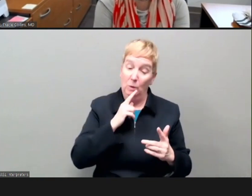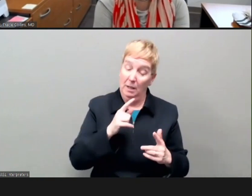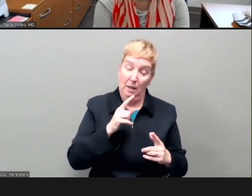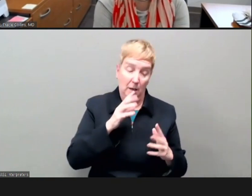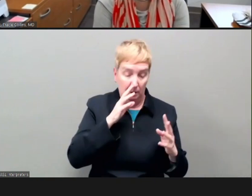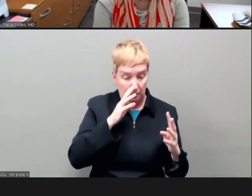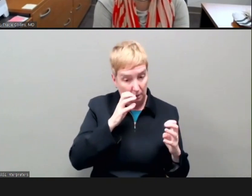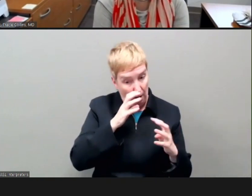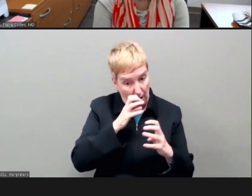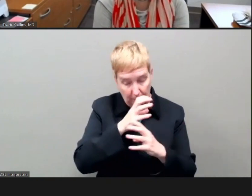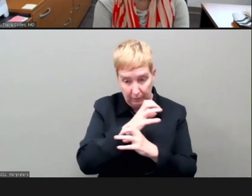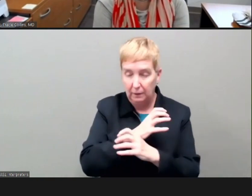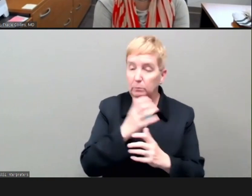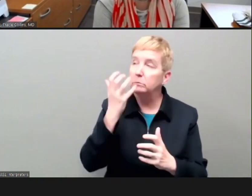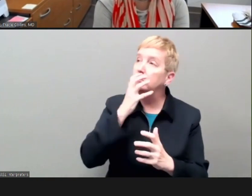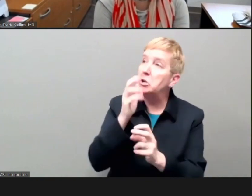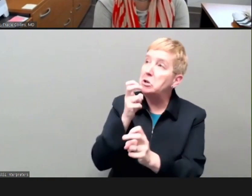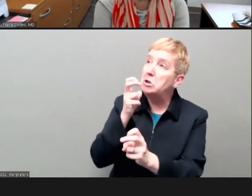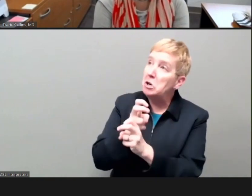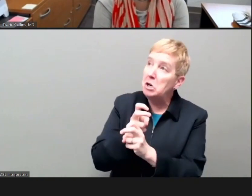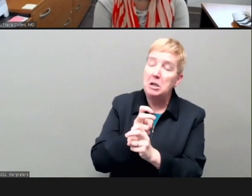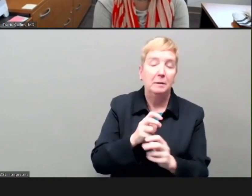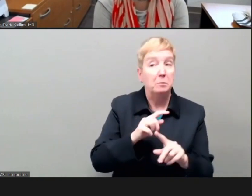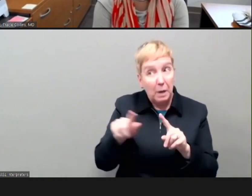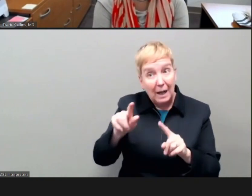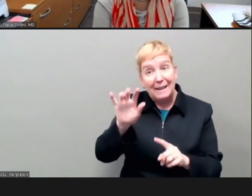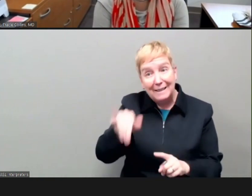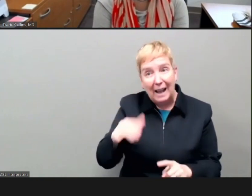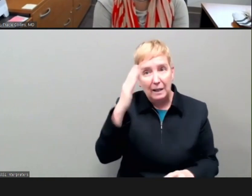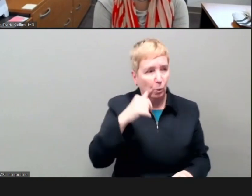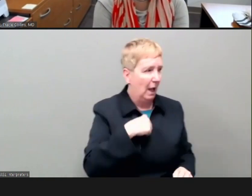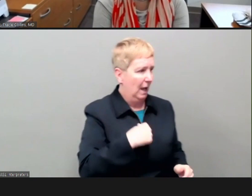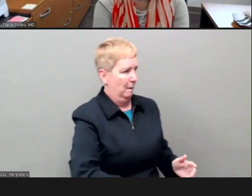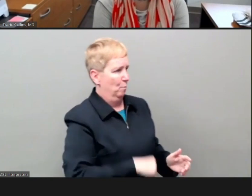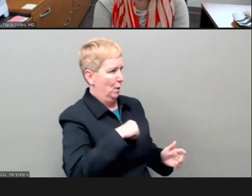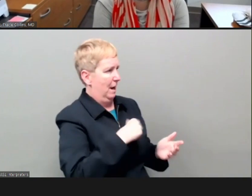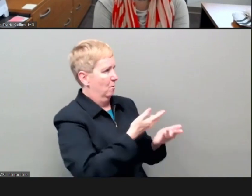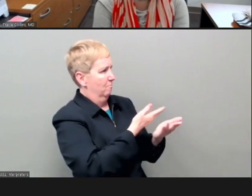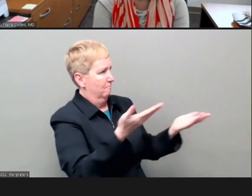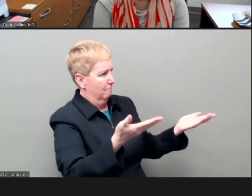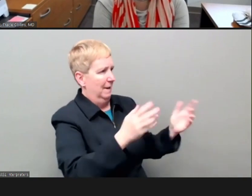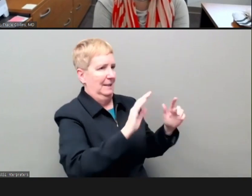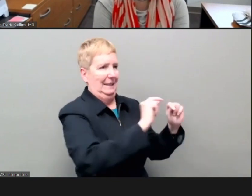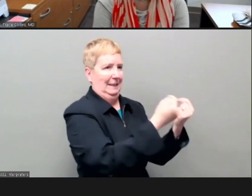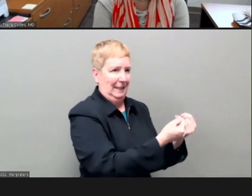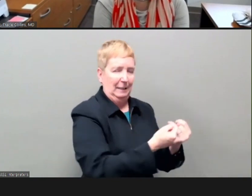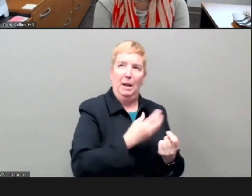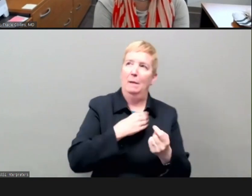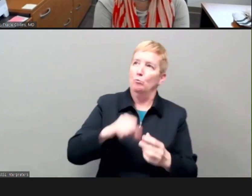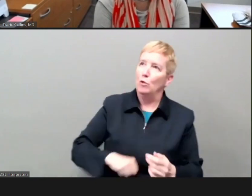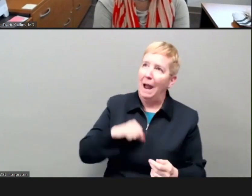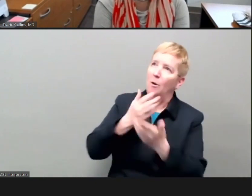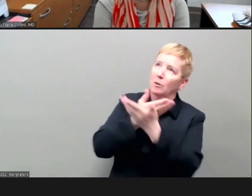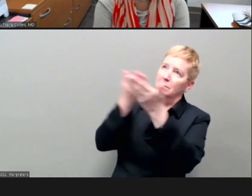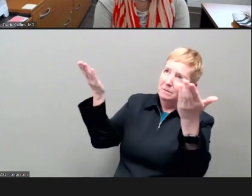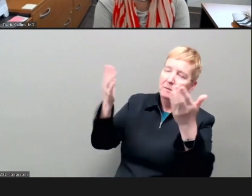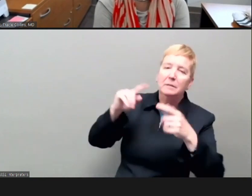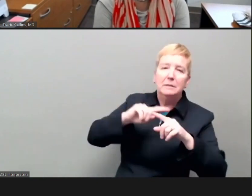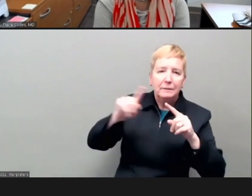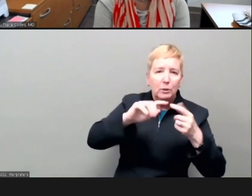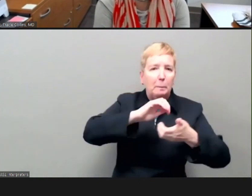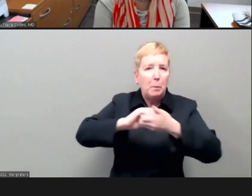I'm so proud of this team and every single private partner, because they have done arguably the best